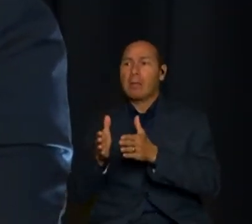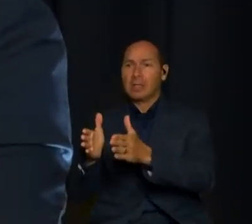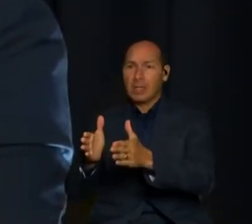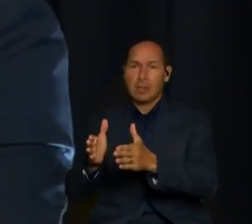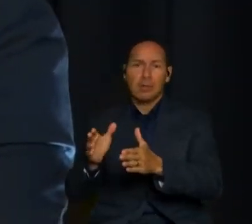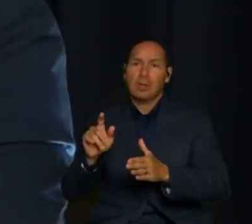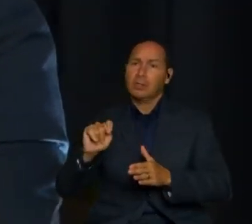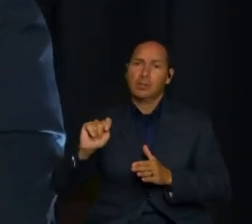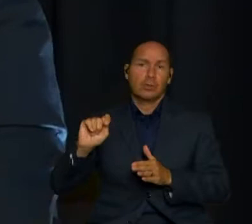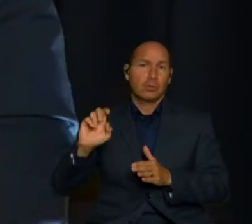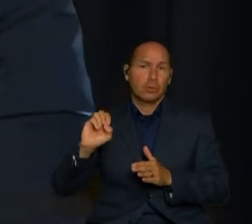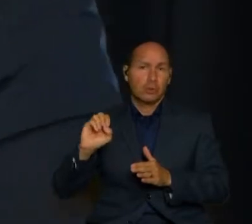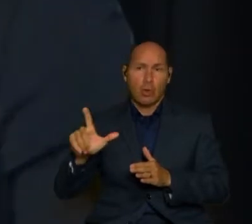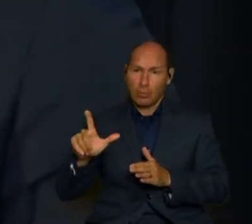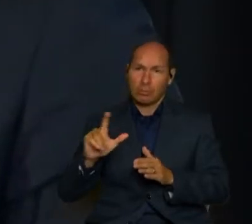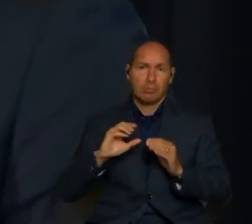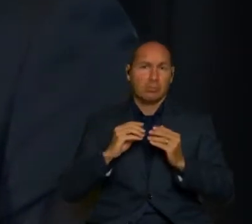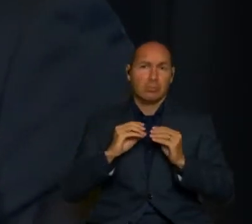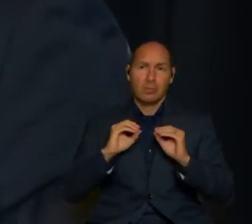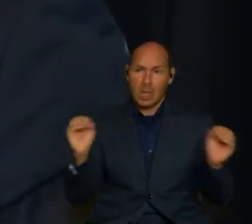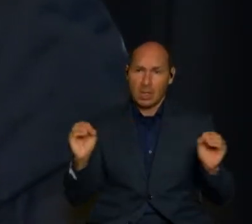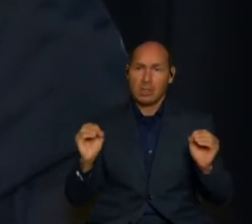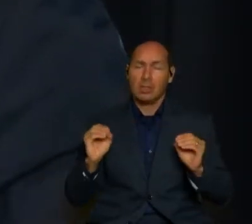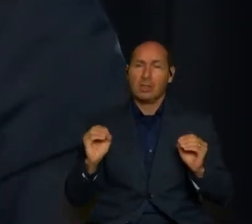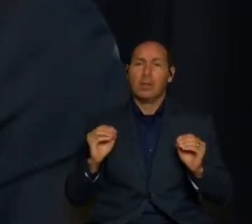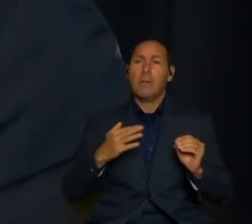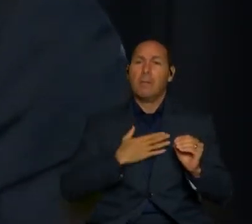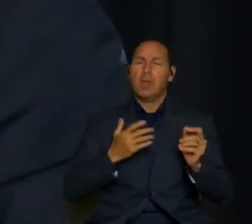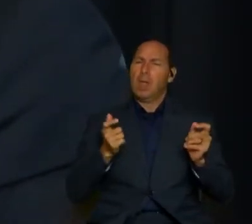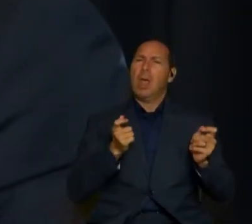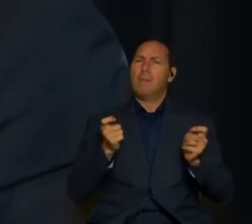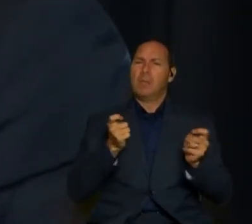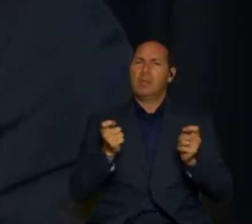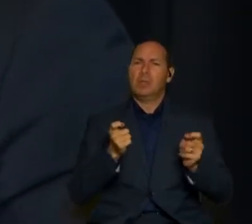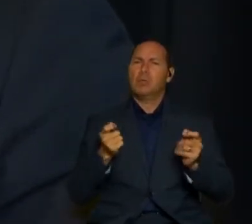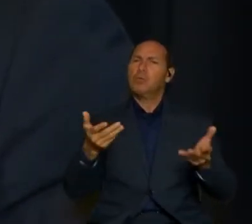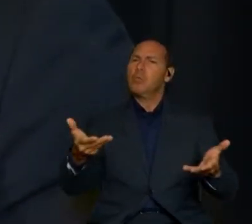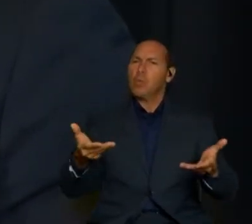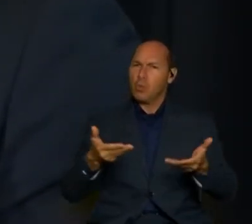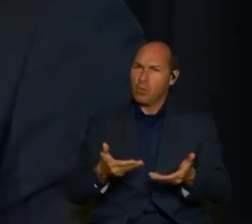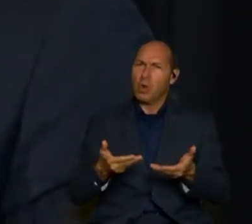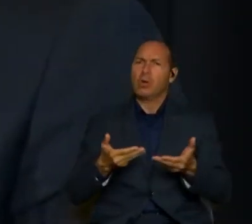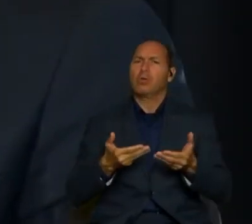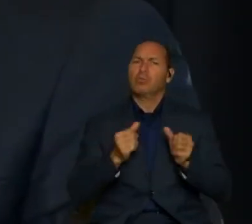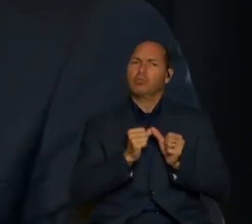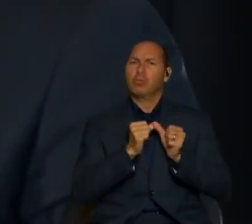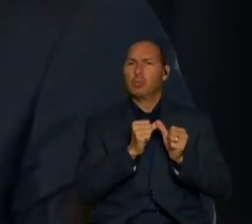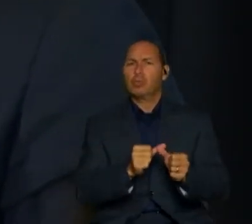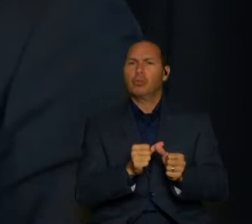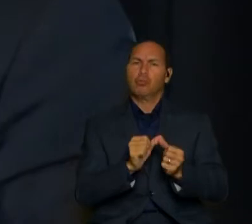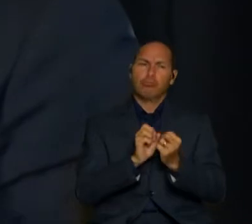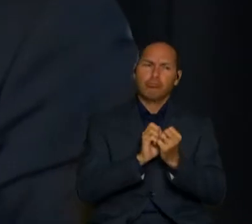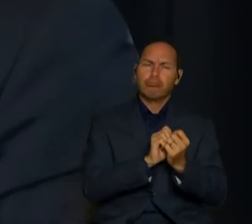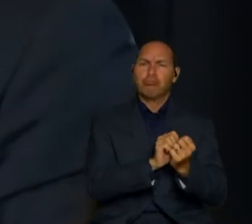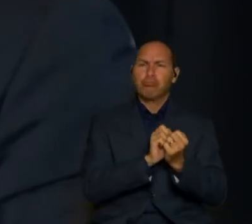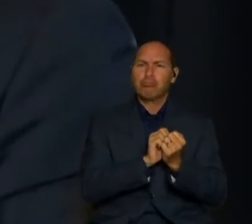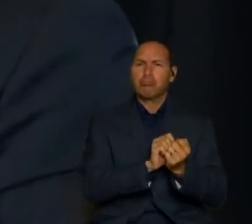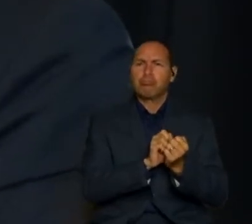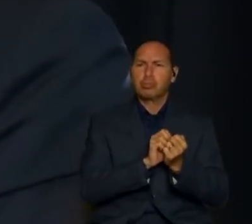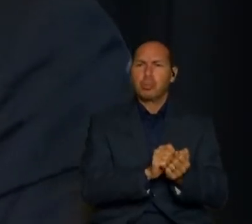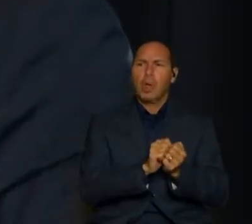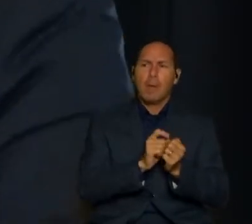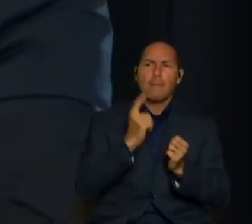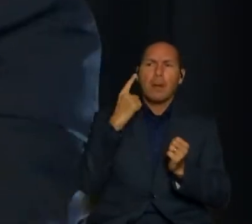regions. My administration welcomes continued dialogue with the board to explore every